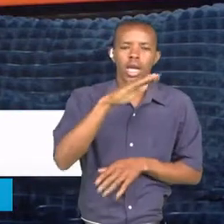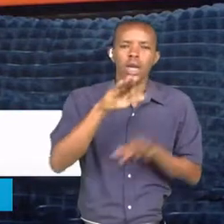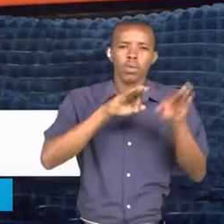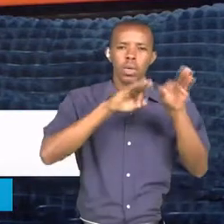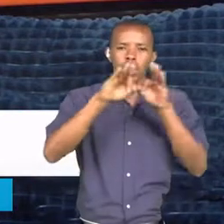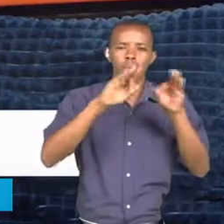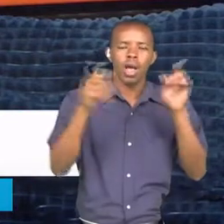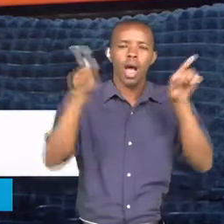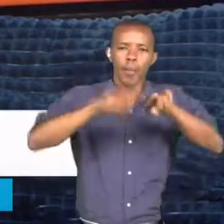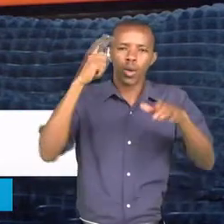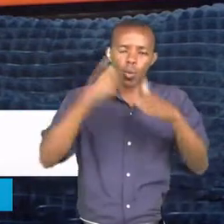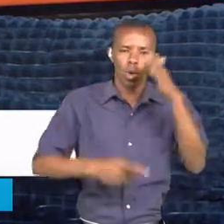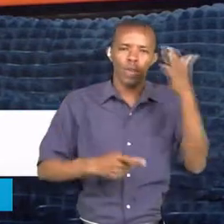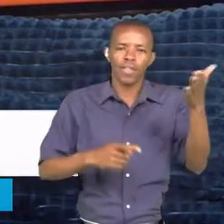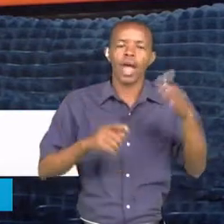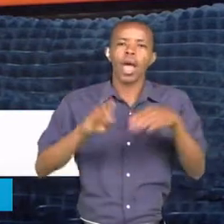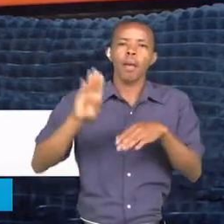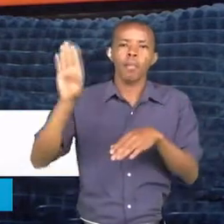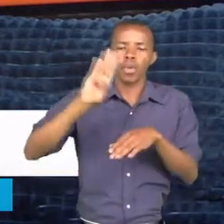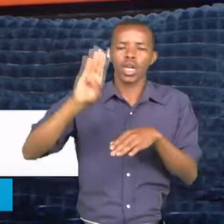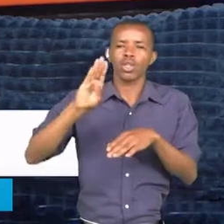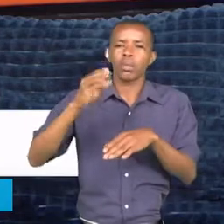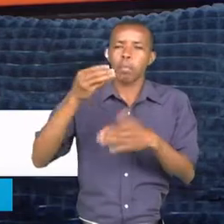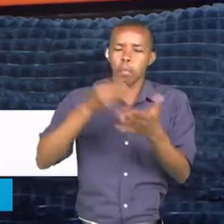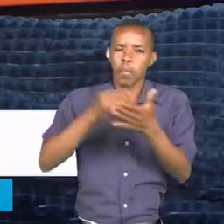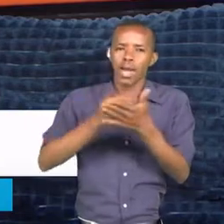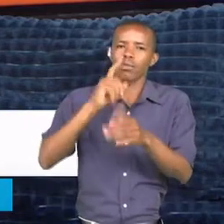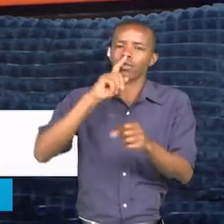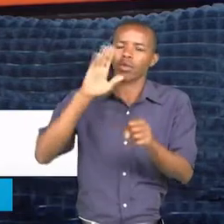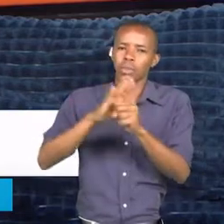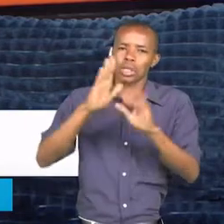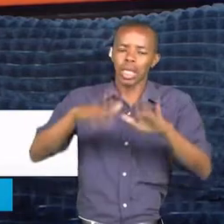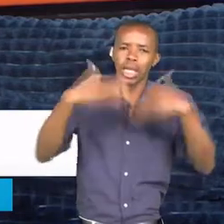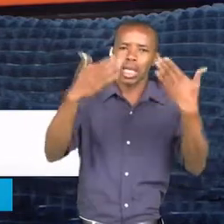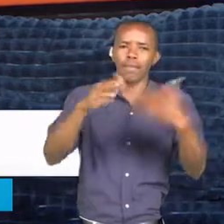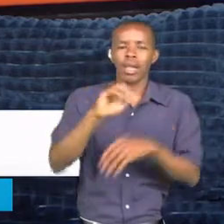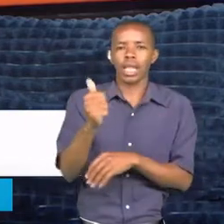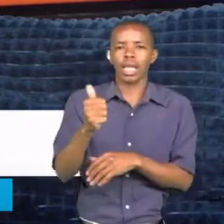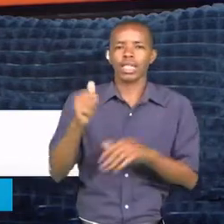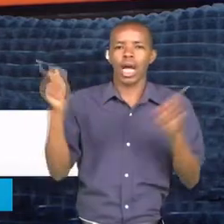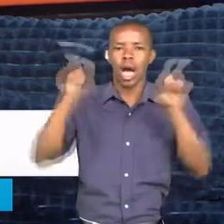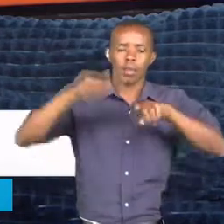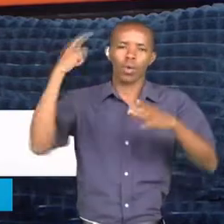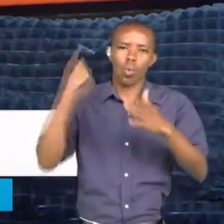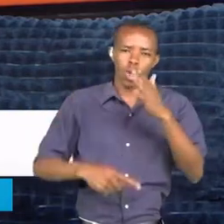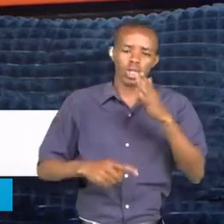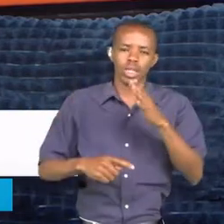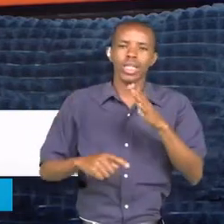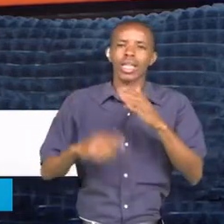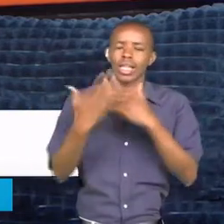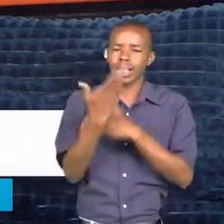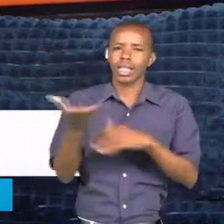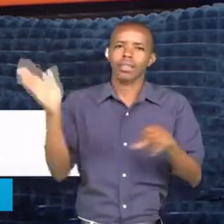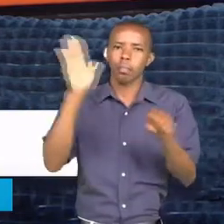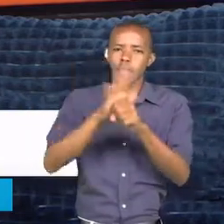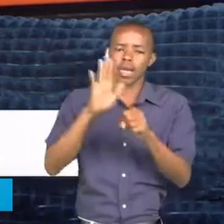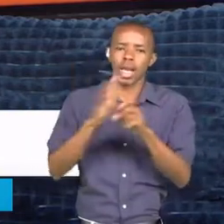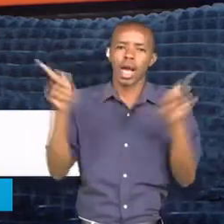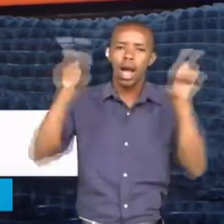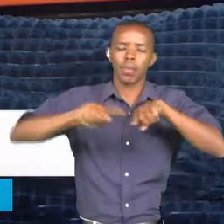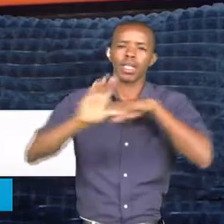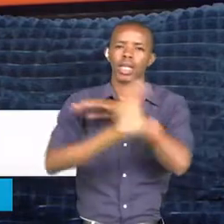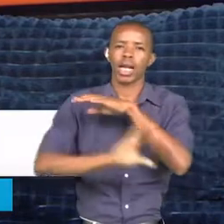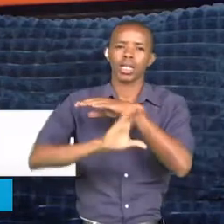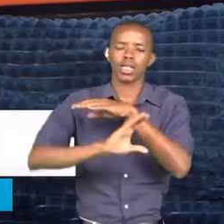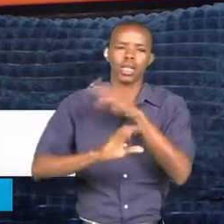what is happening. The billions of shillings promised haven't been delivered yet. So what is happening? So many things happening in this country. And of